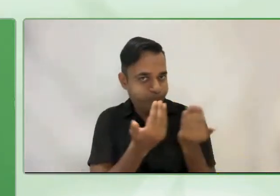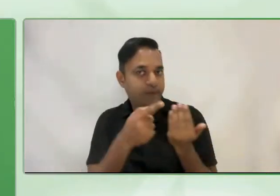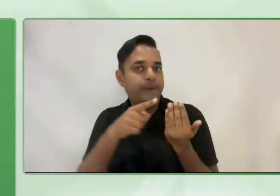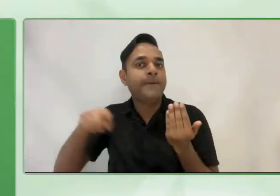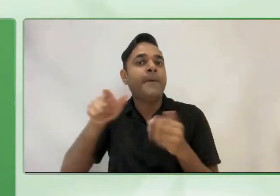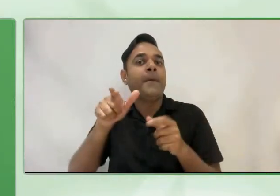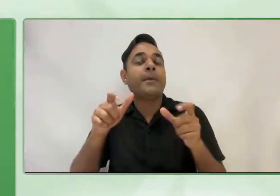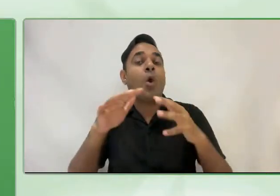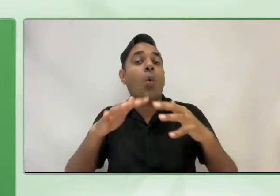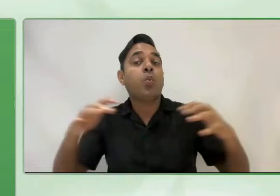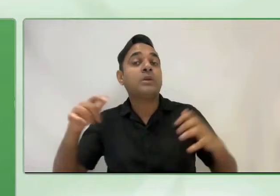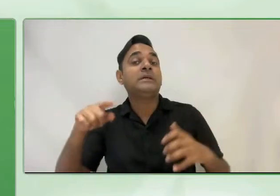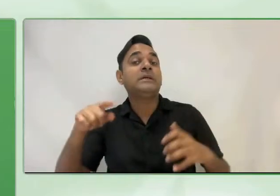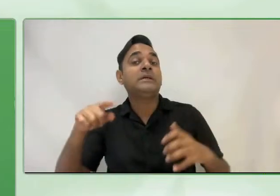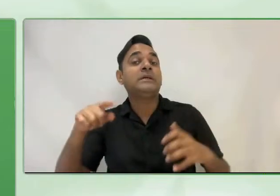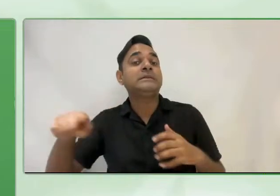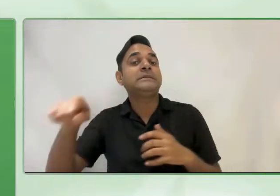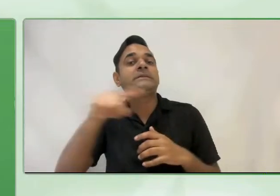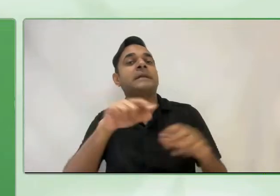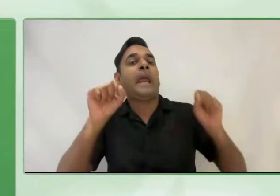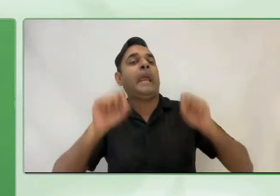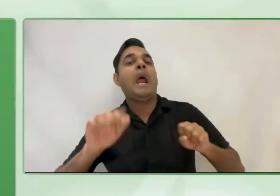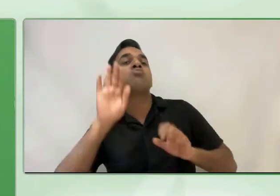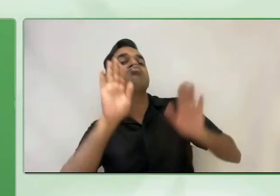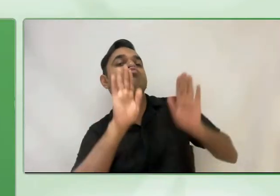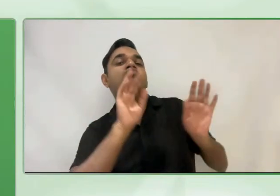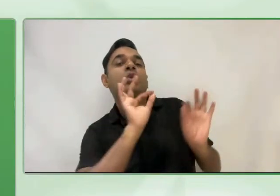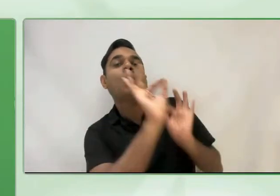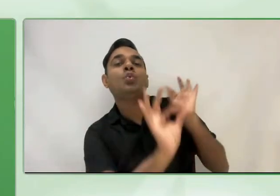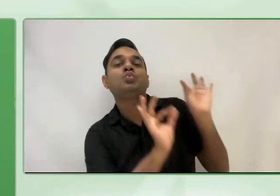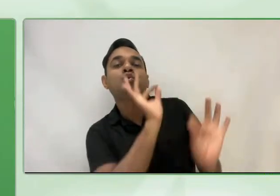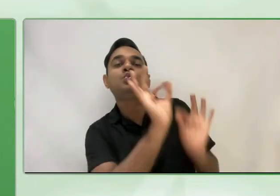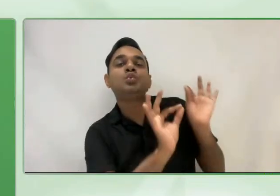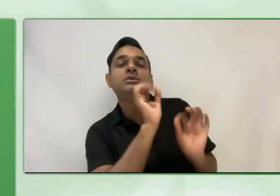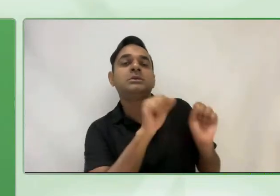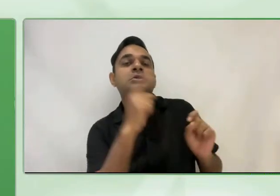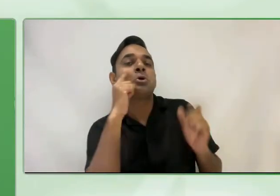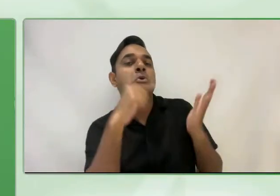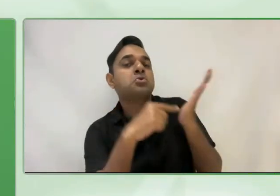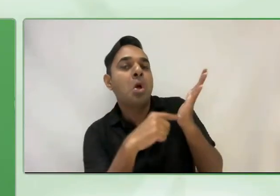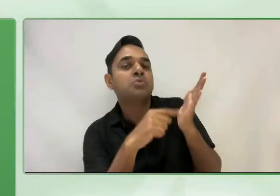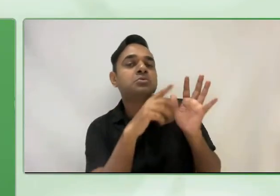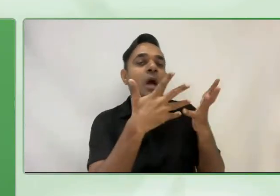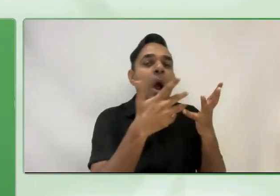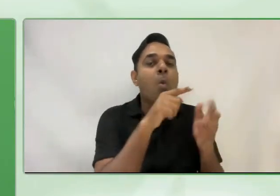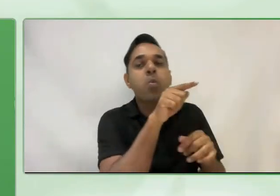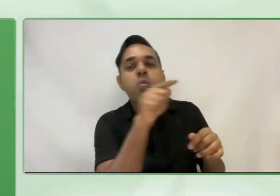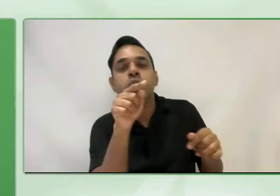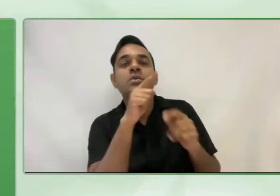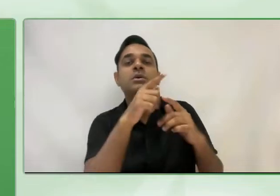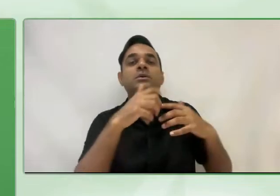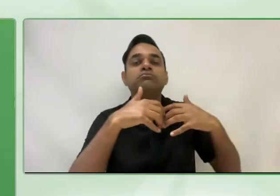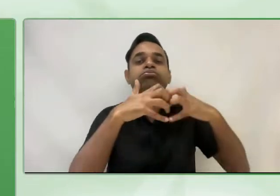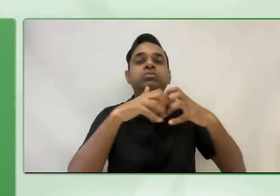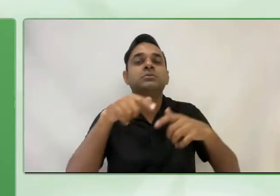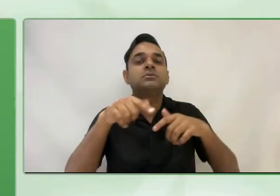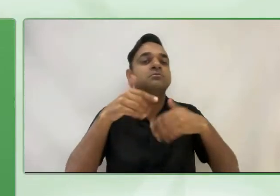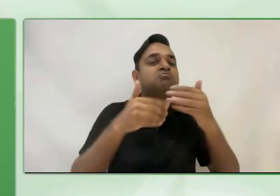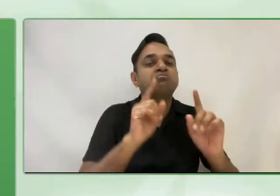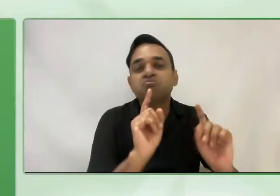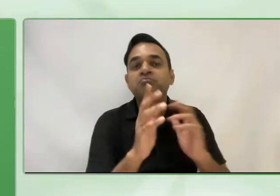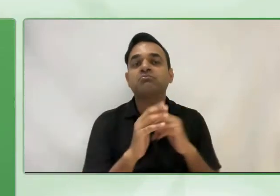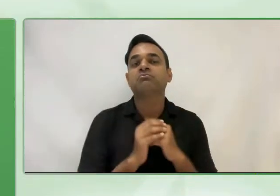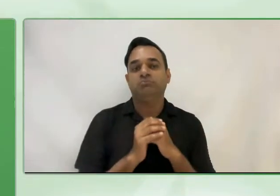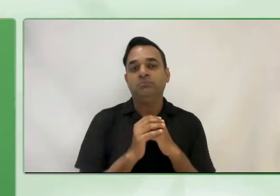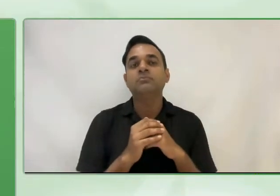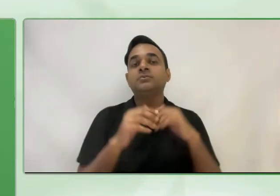prosthetics and limbs for arms and legs, for example, very cost efficient and in a more innovative way out of